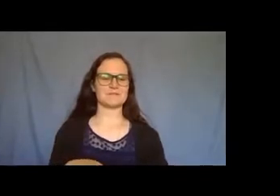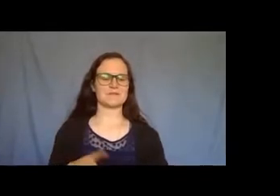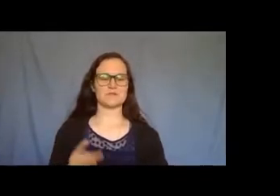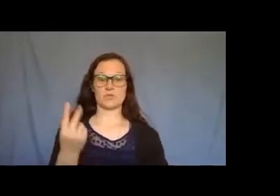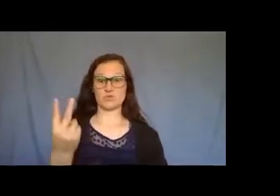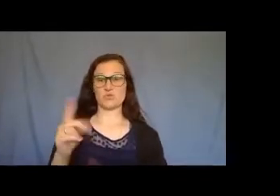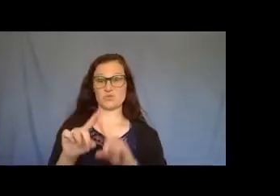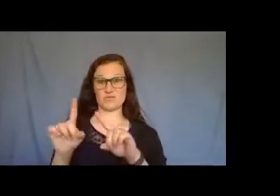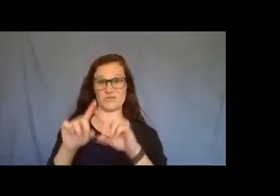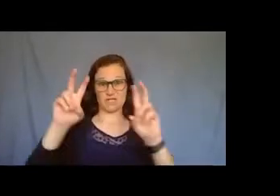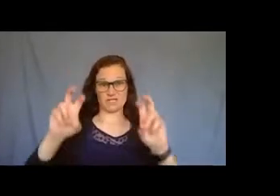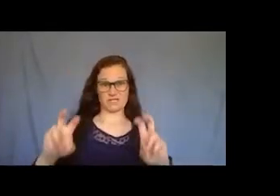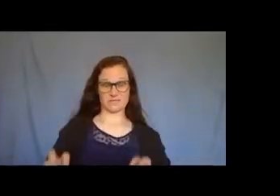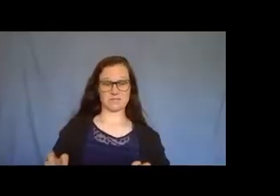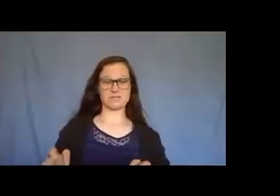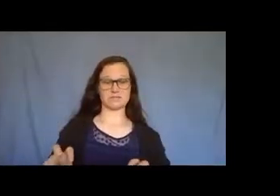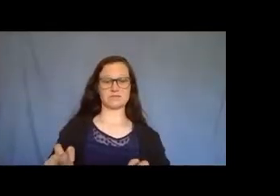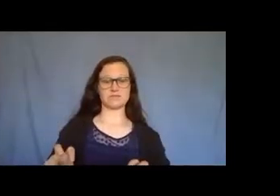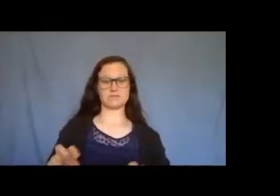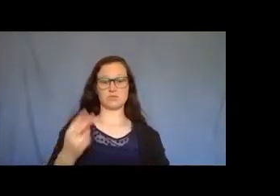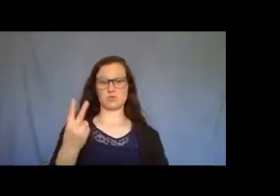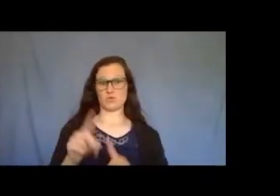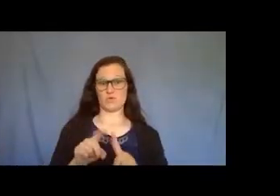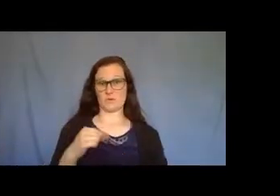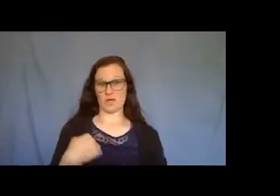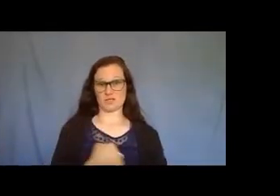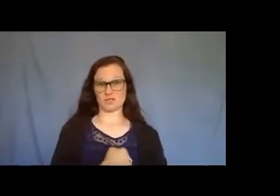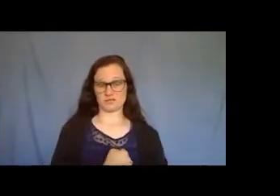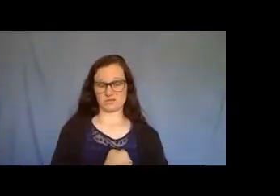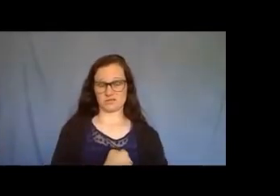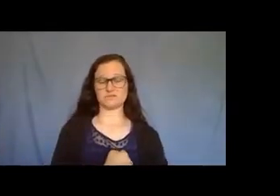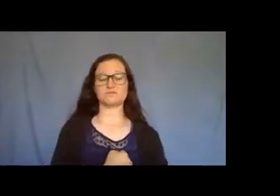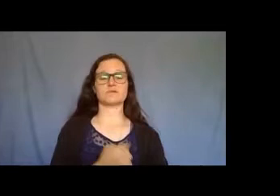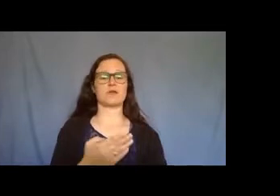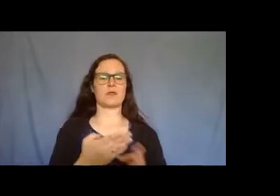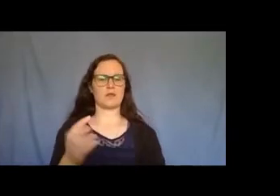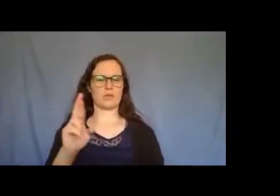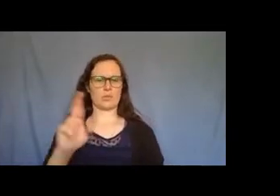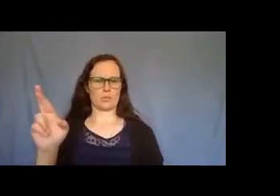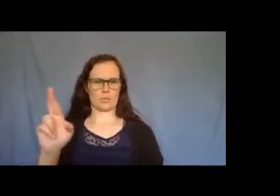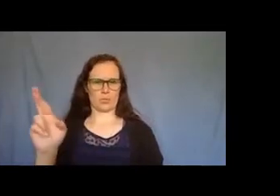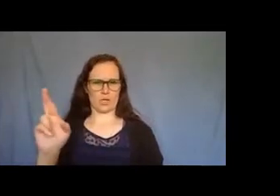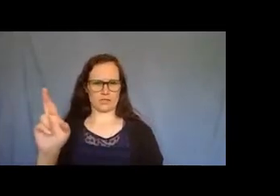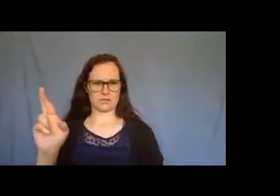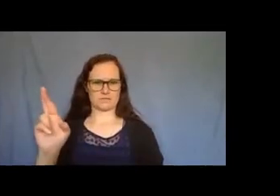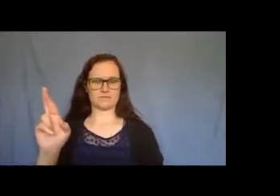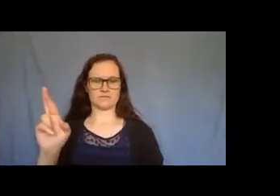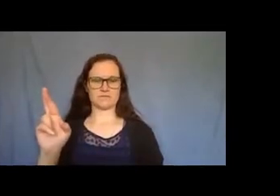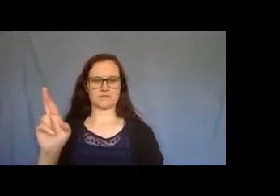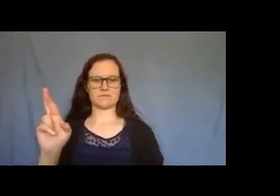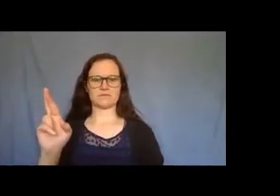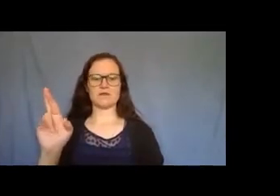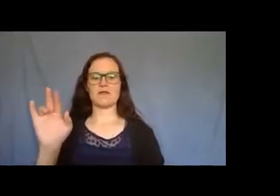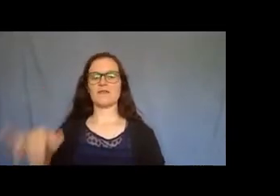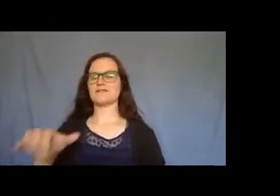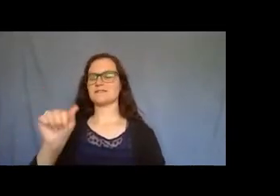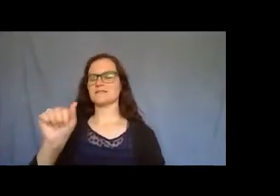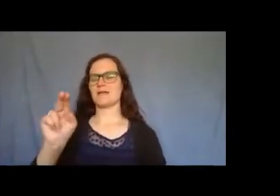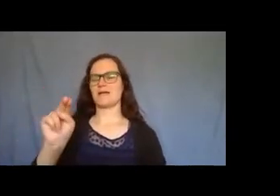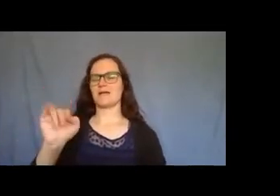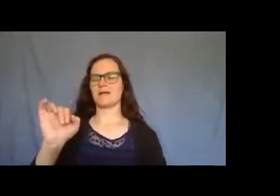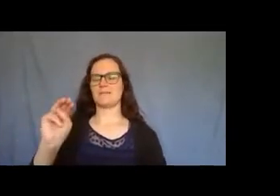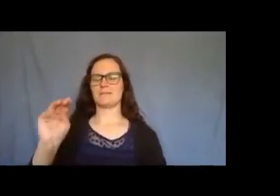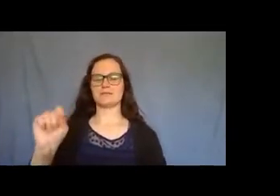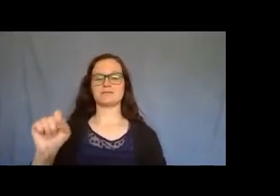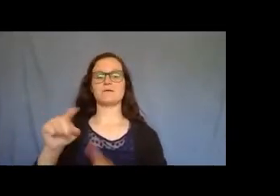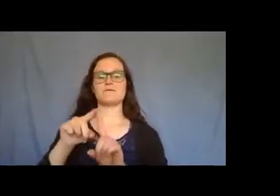and 4 from EPA Region 8. And then on the right-hand side, that is the Animas River from Estes